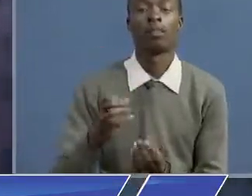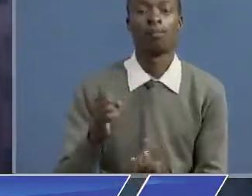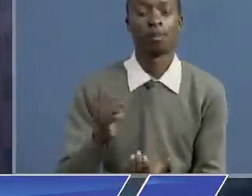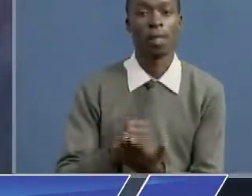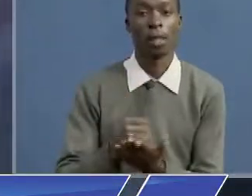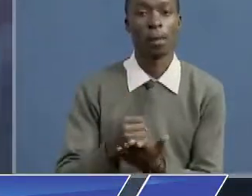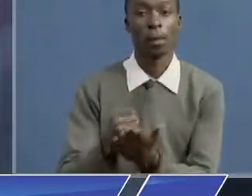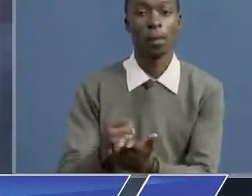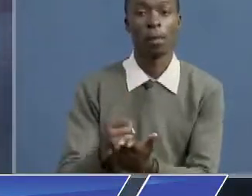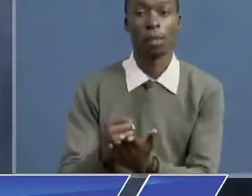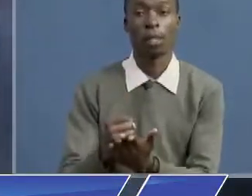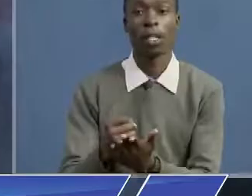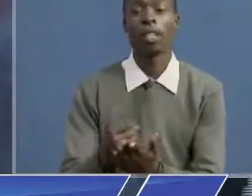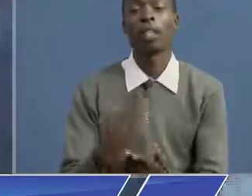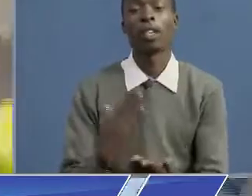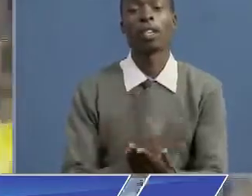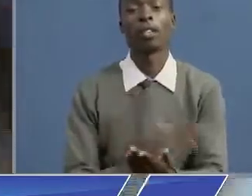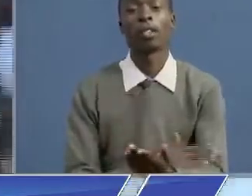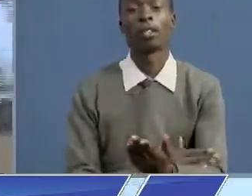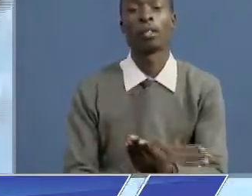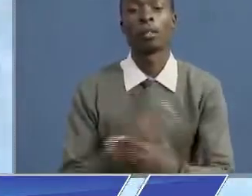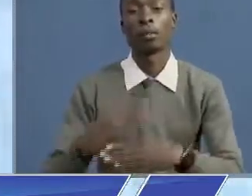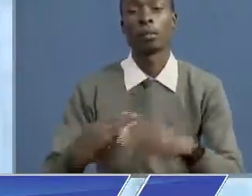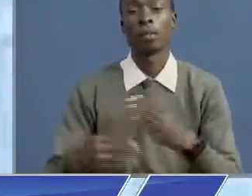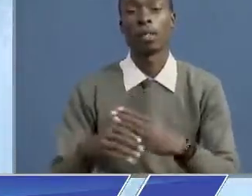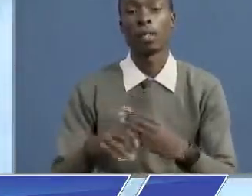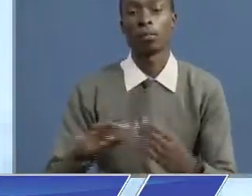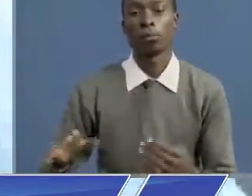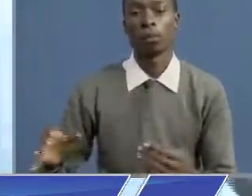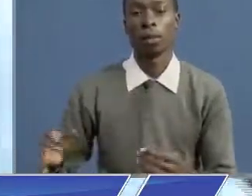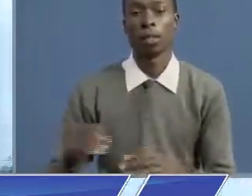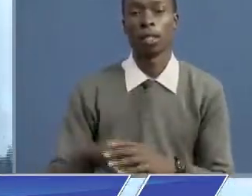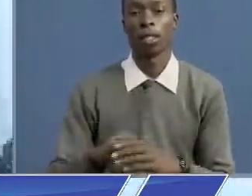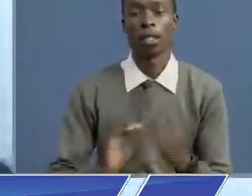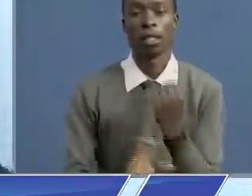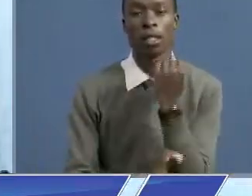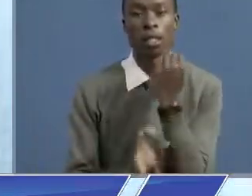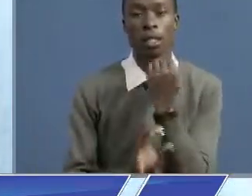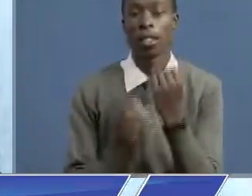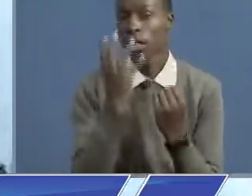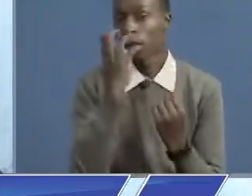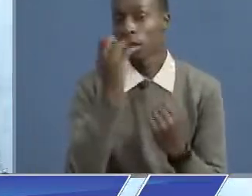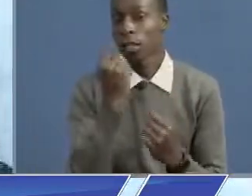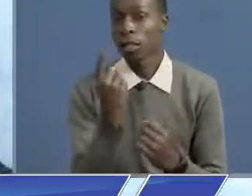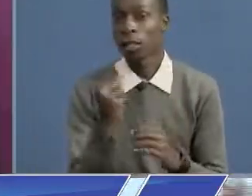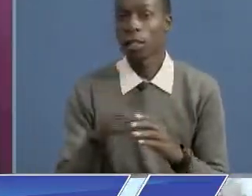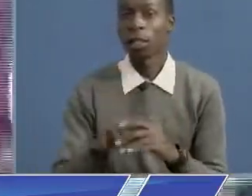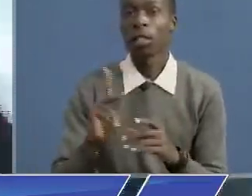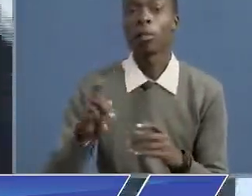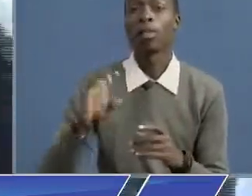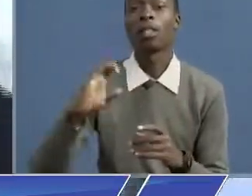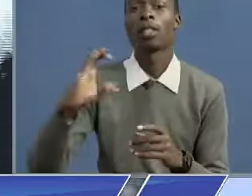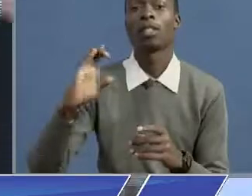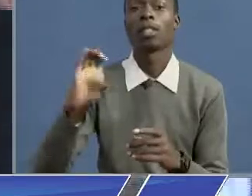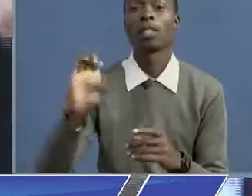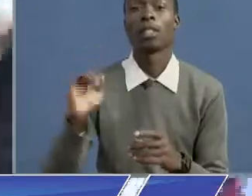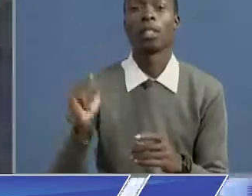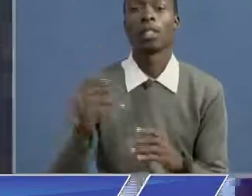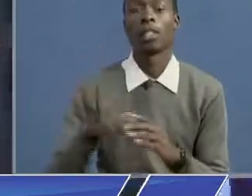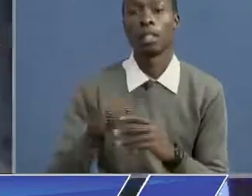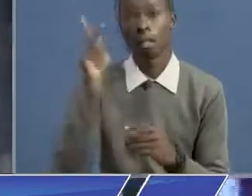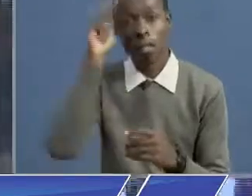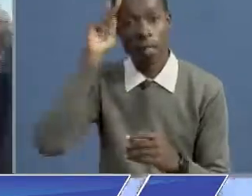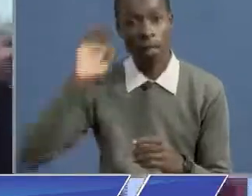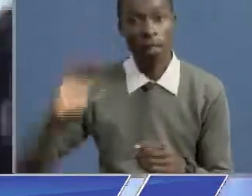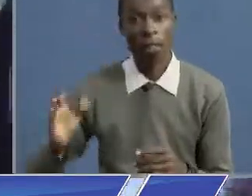structures will be erected in major markets across the country. The deputy president said this at PCA Riru Town Church in Kiambu